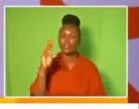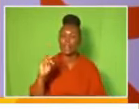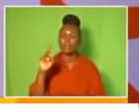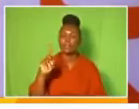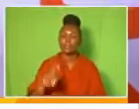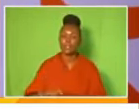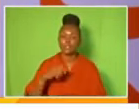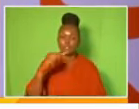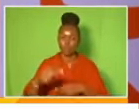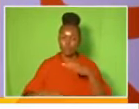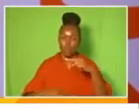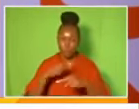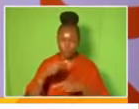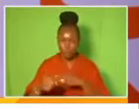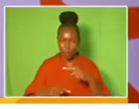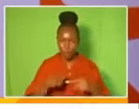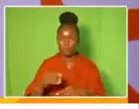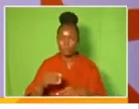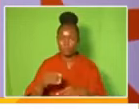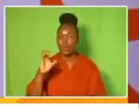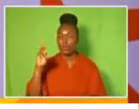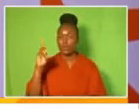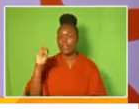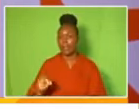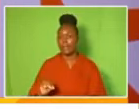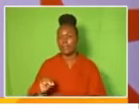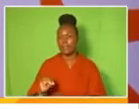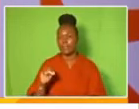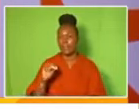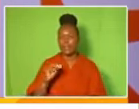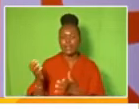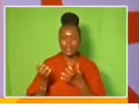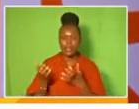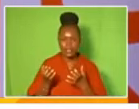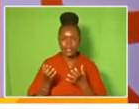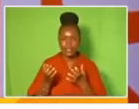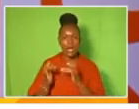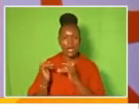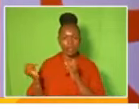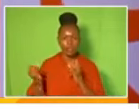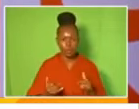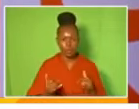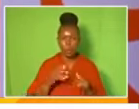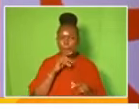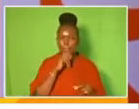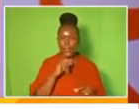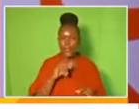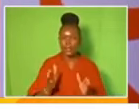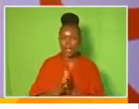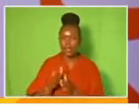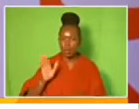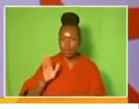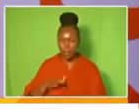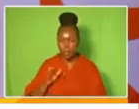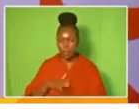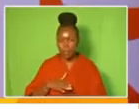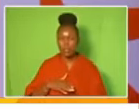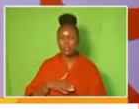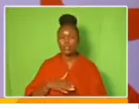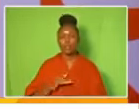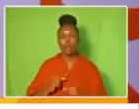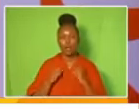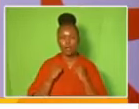forward. ODM needs a new army of dedicated and fearless men and women who can